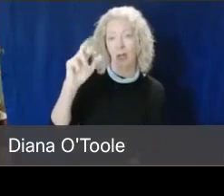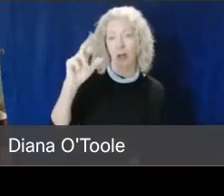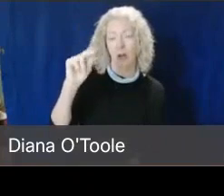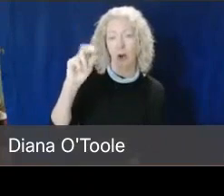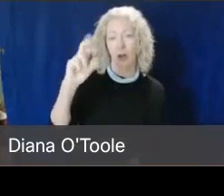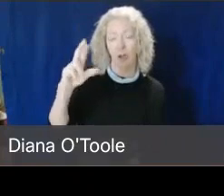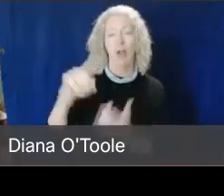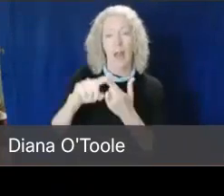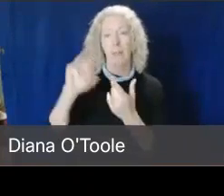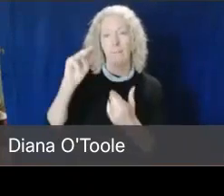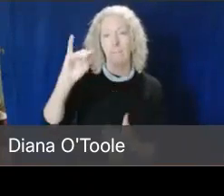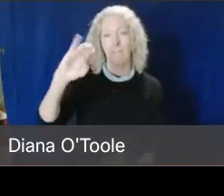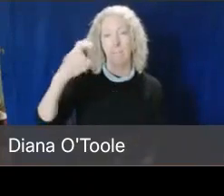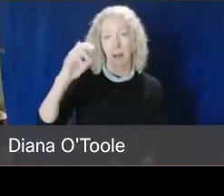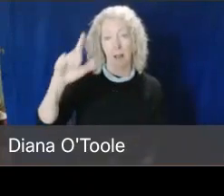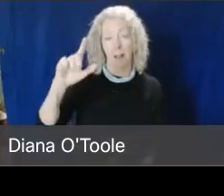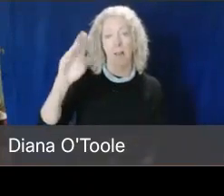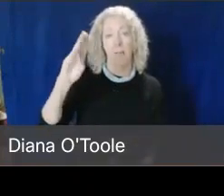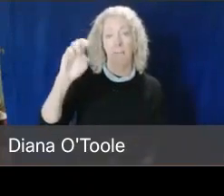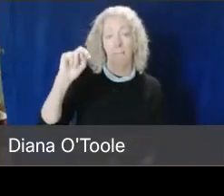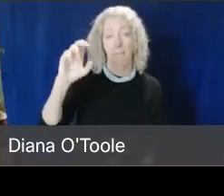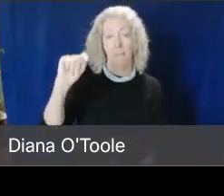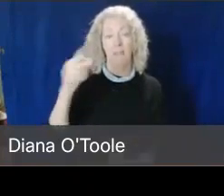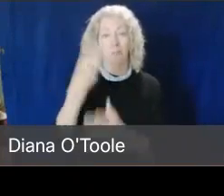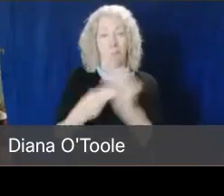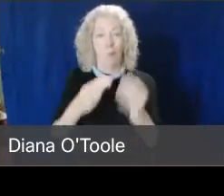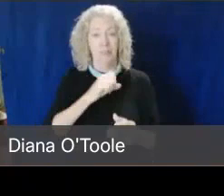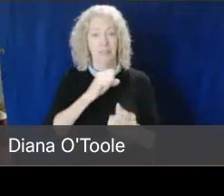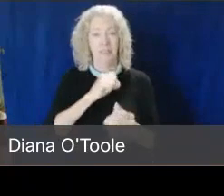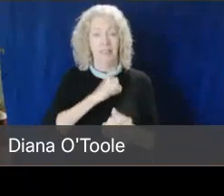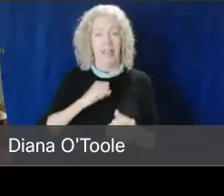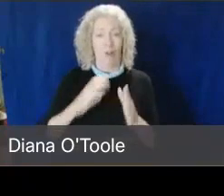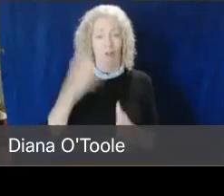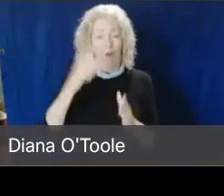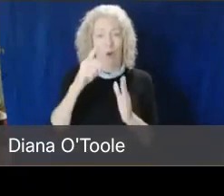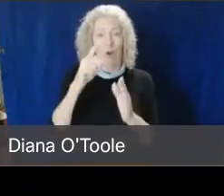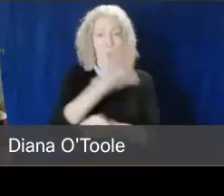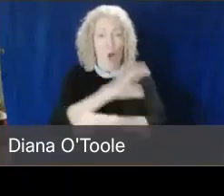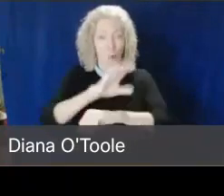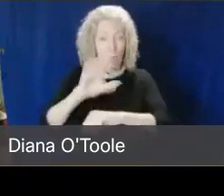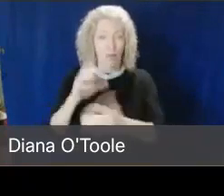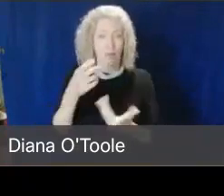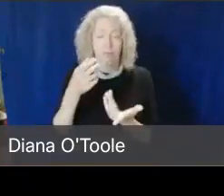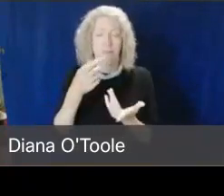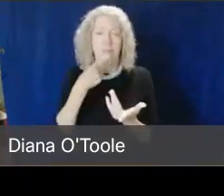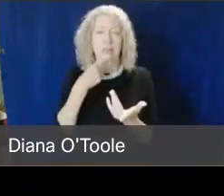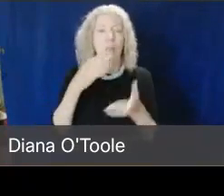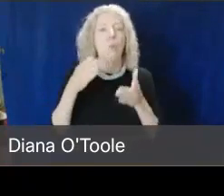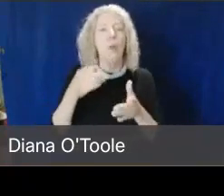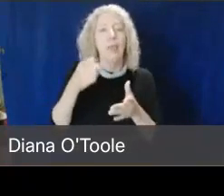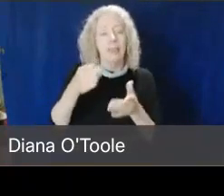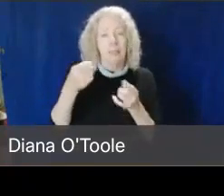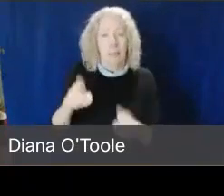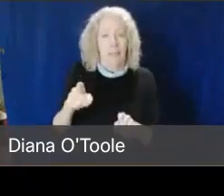Colorado, who have inquired with higher ed how things are going. And we said the way this was done was